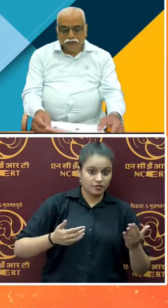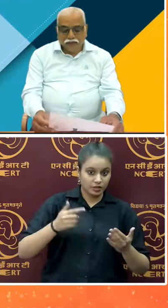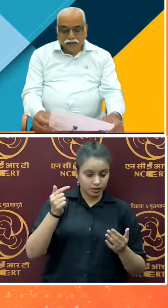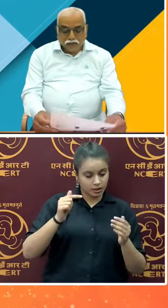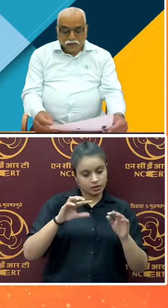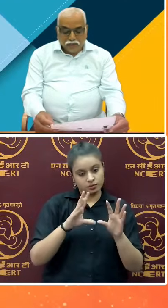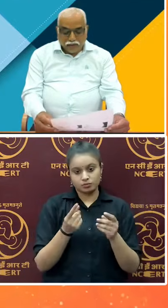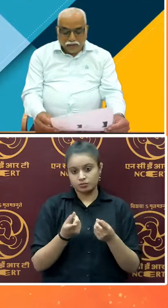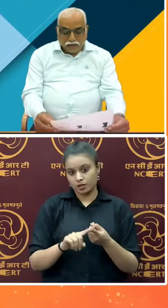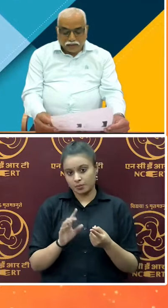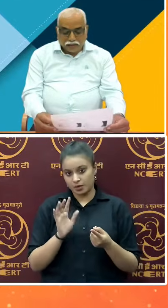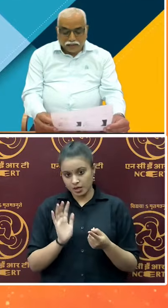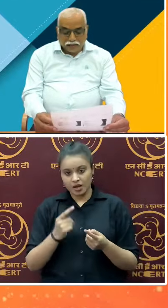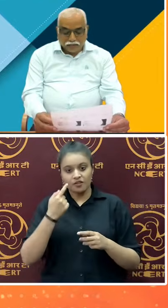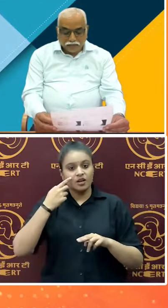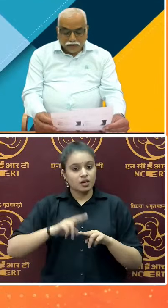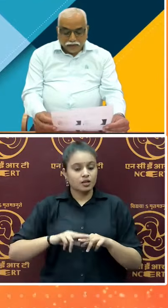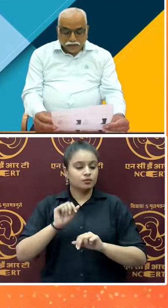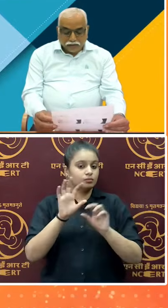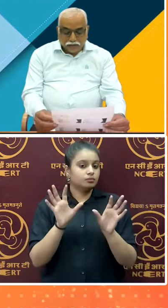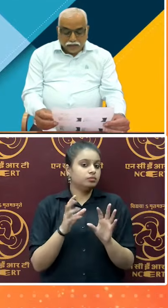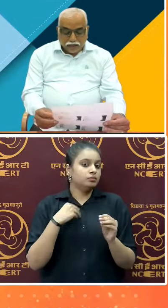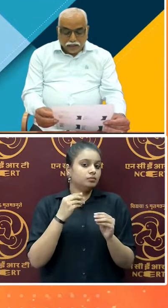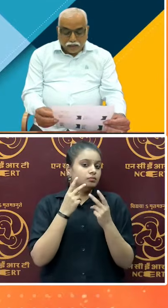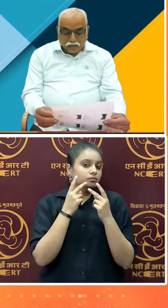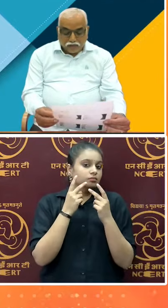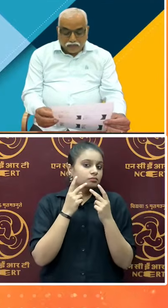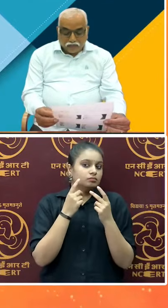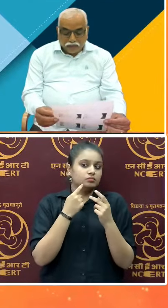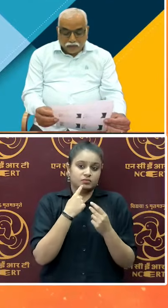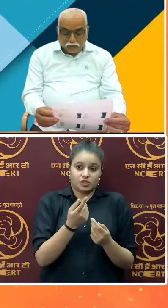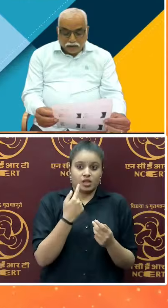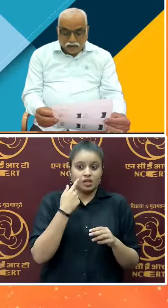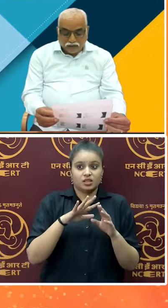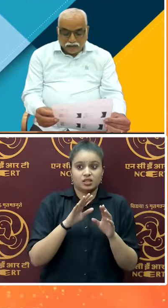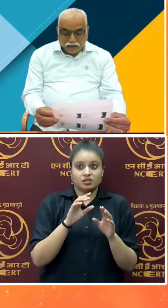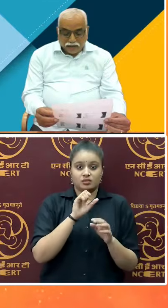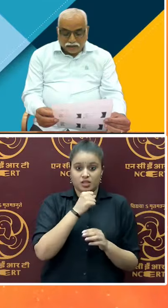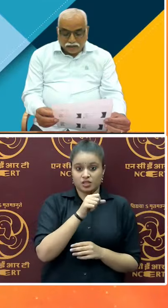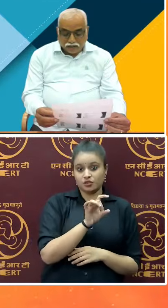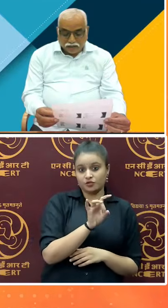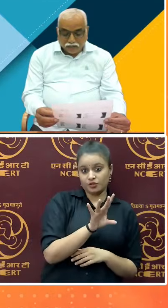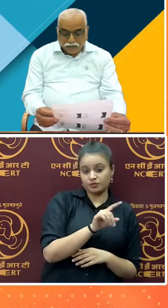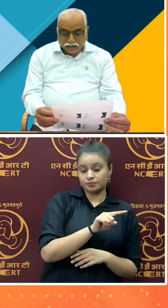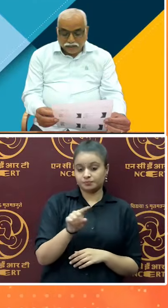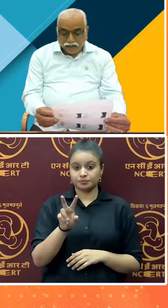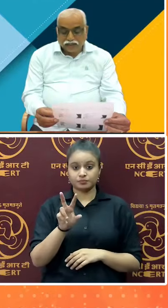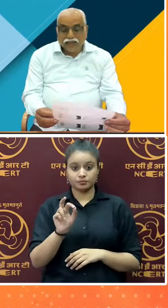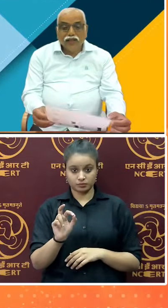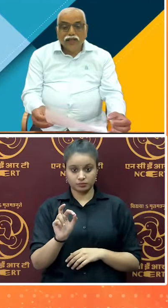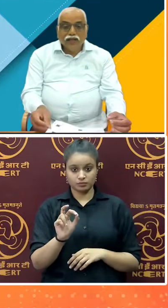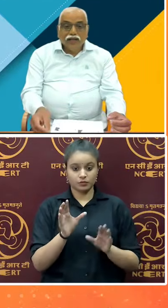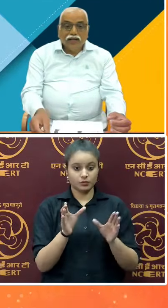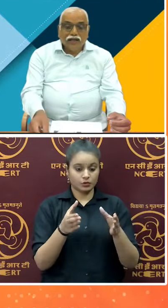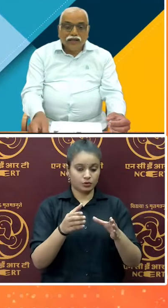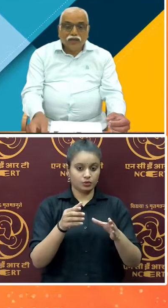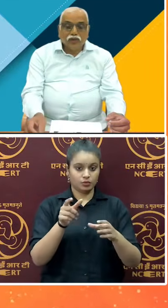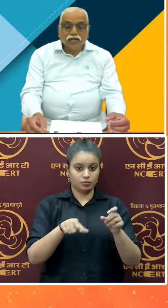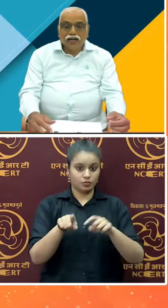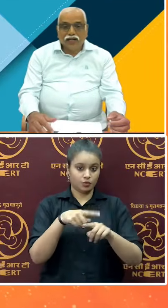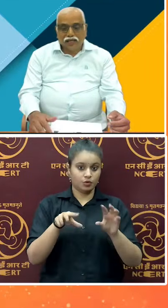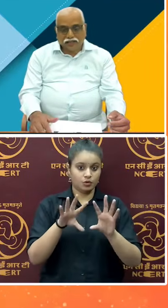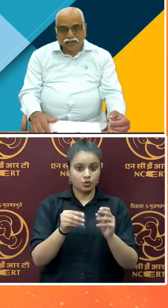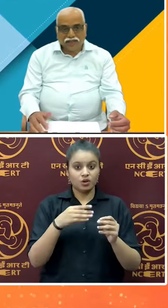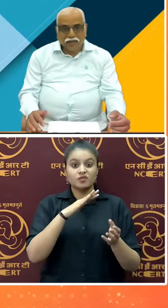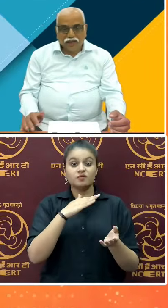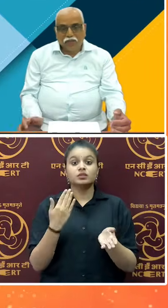there. So even you can see that. So in the age group of 15 to 25 years also, there is a